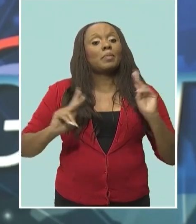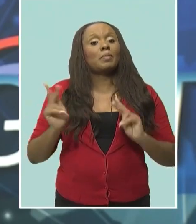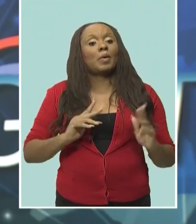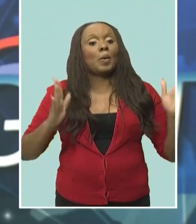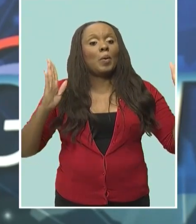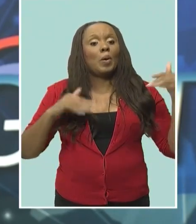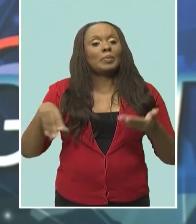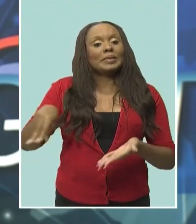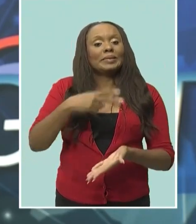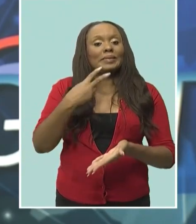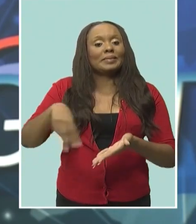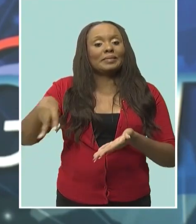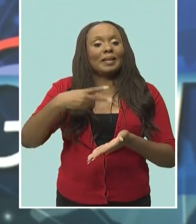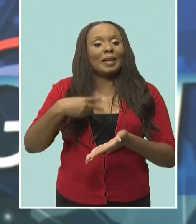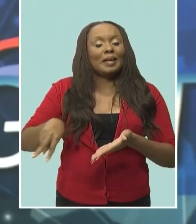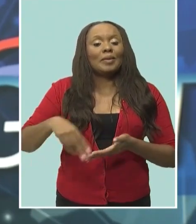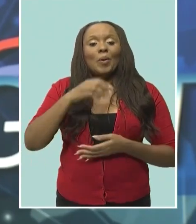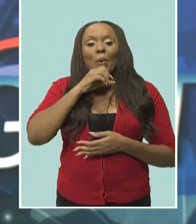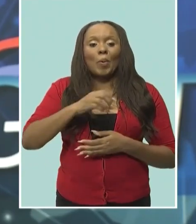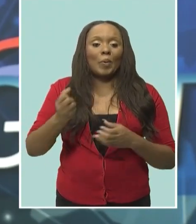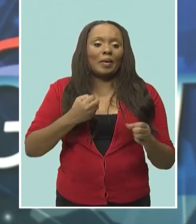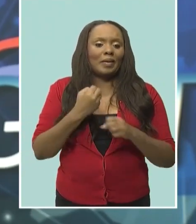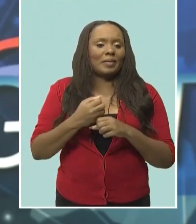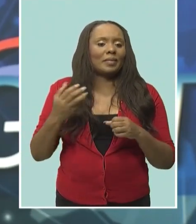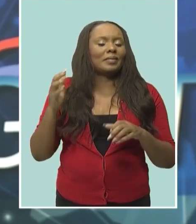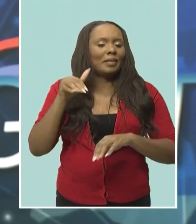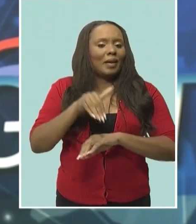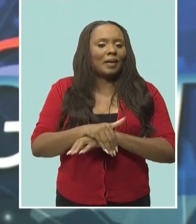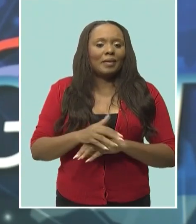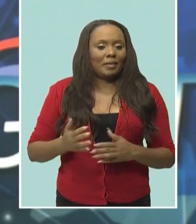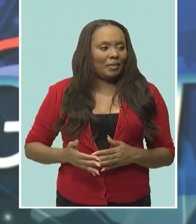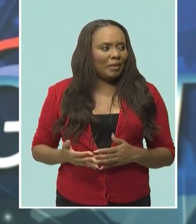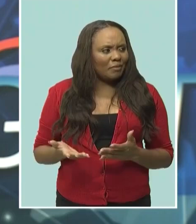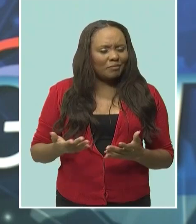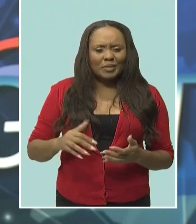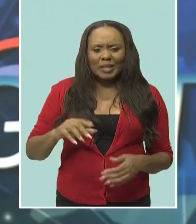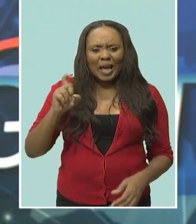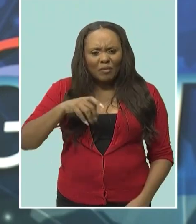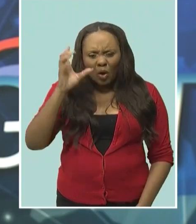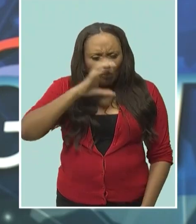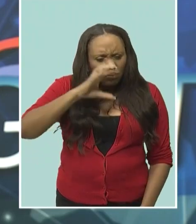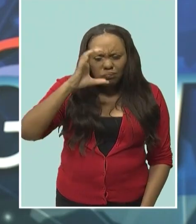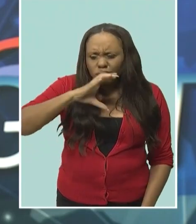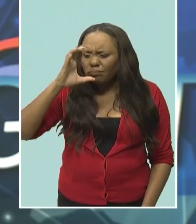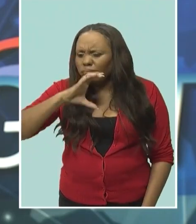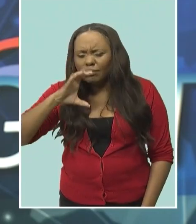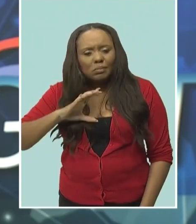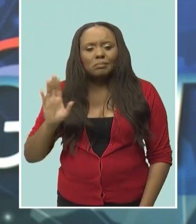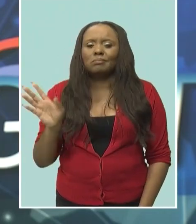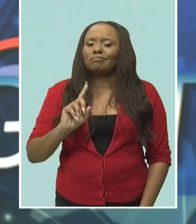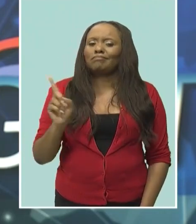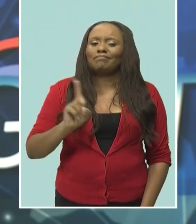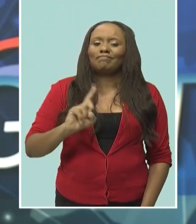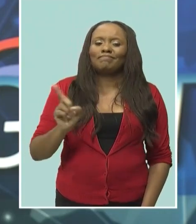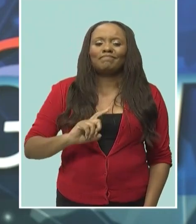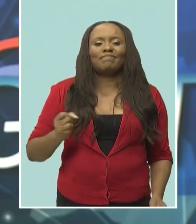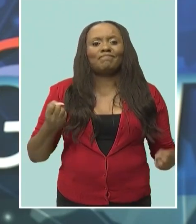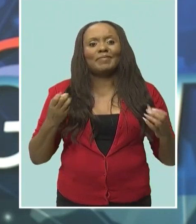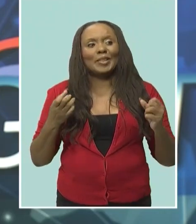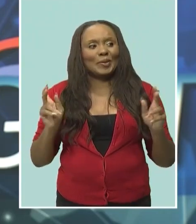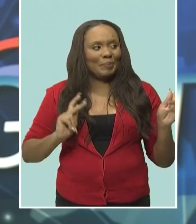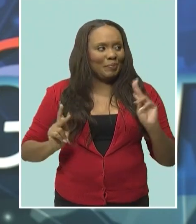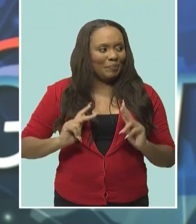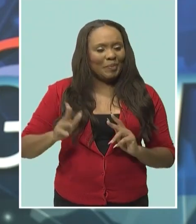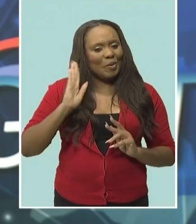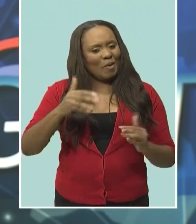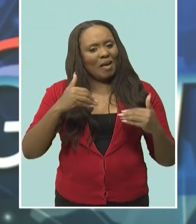away will have no problem finding the right spot to do just that. As we hear in this Sharika Griffith report, several event promoters will be catering to a